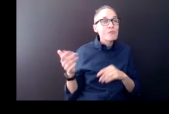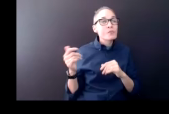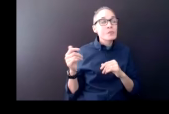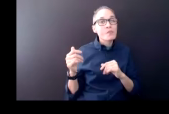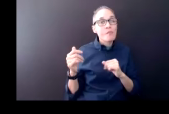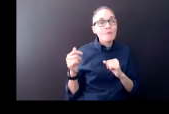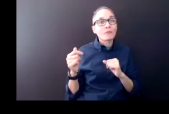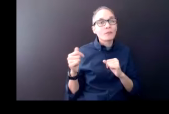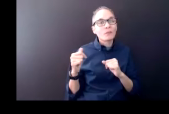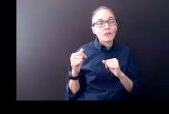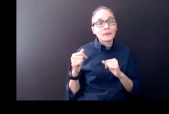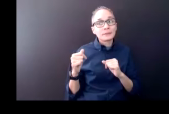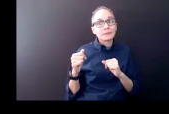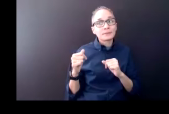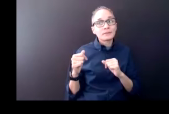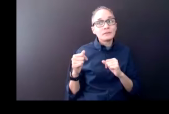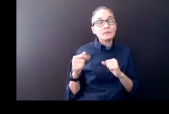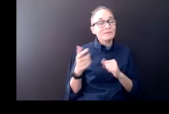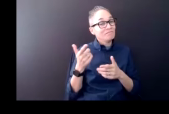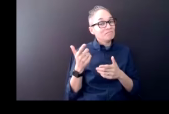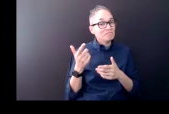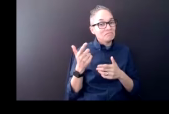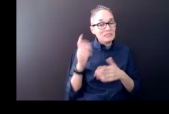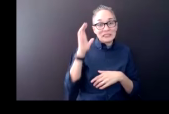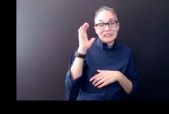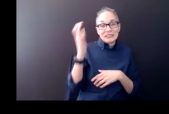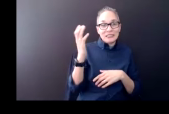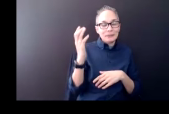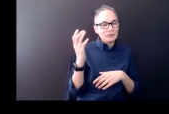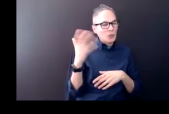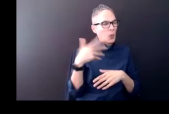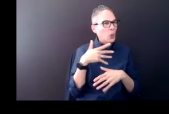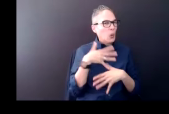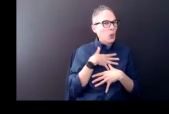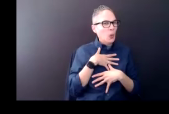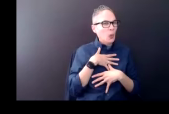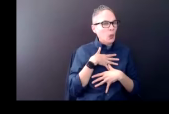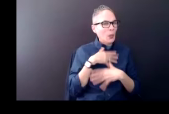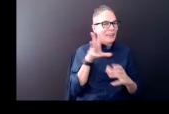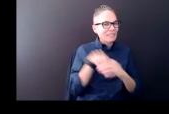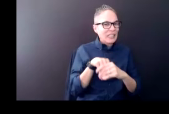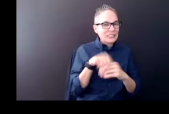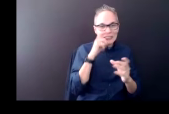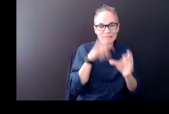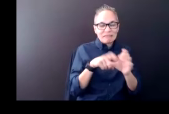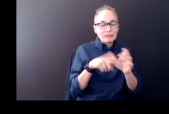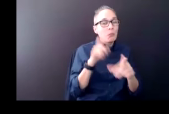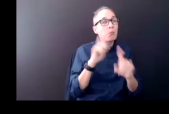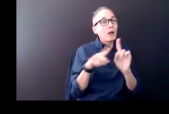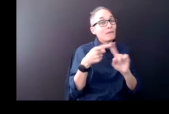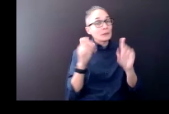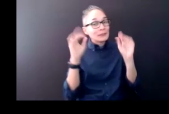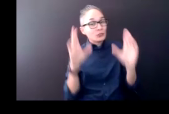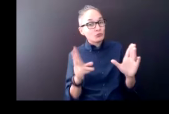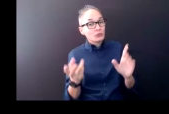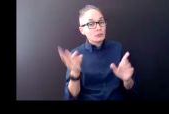And um, while that may seem very invasive on the students' end, that as a on the professor's end,